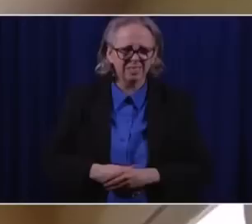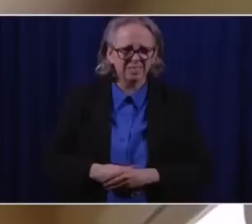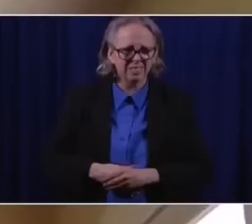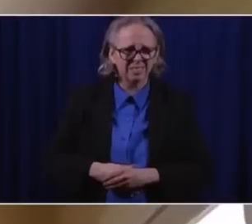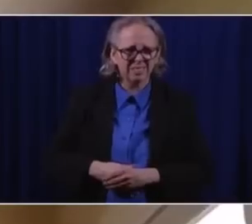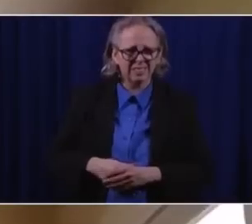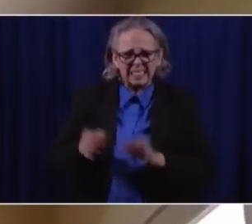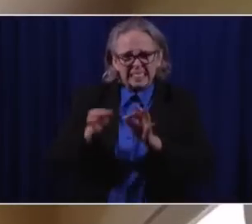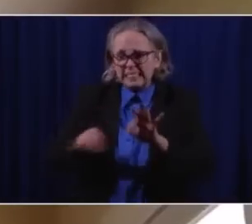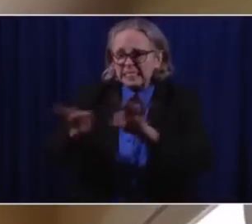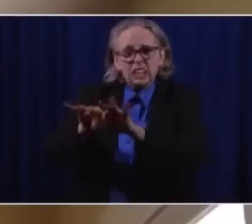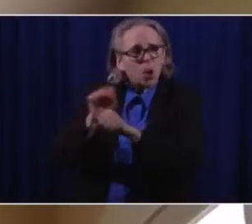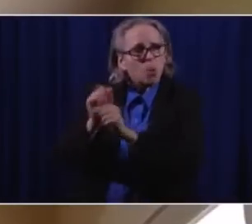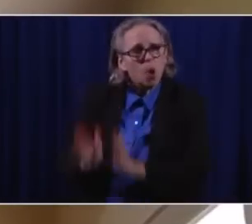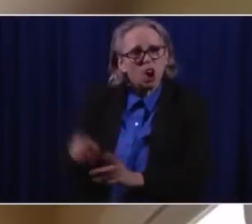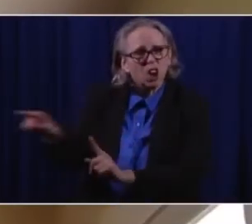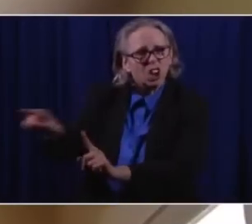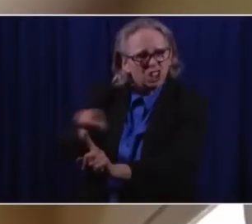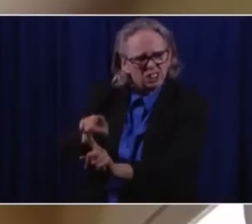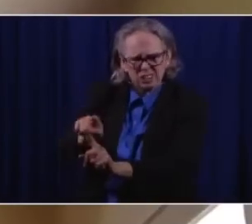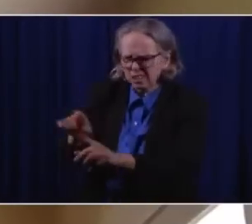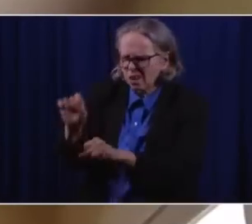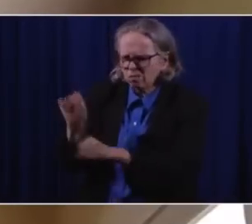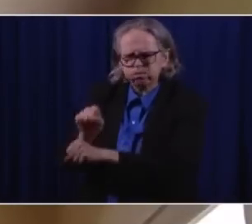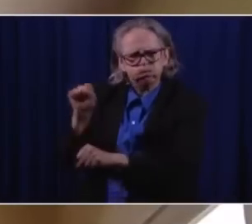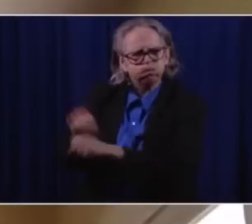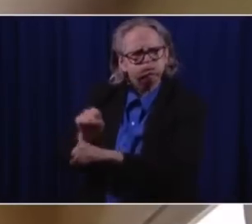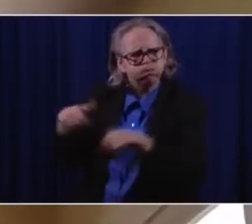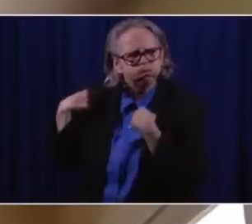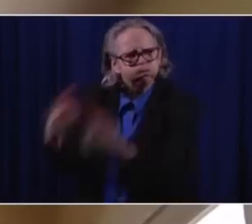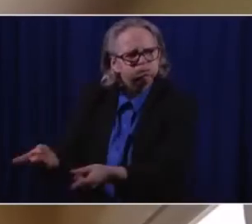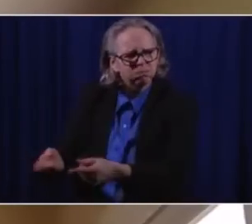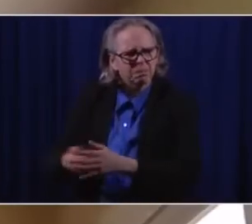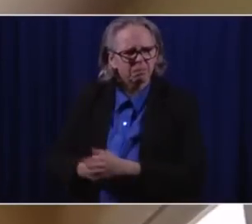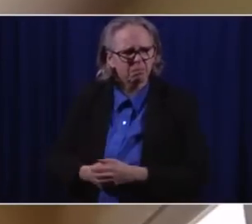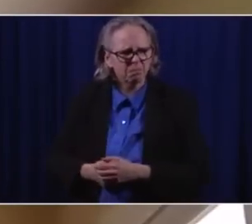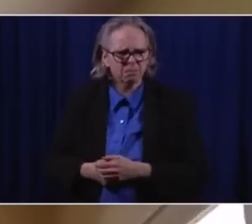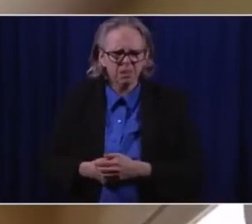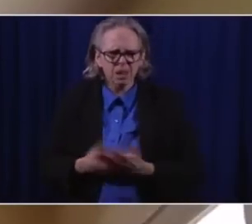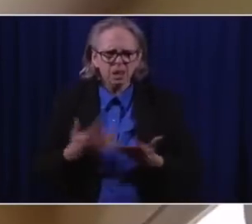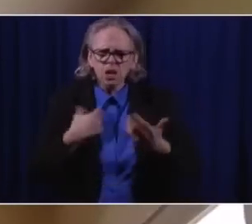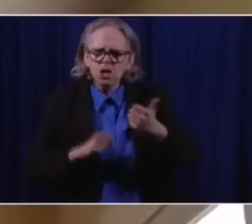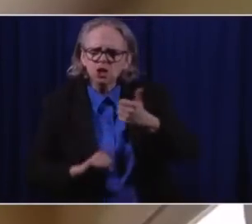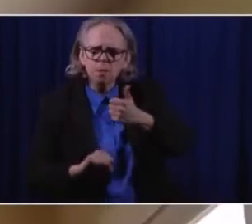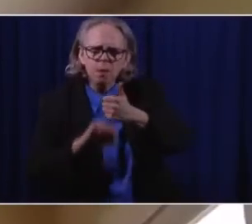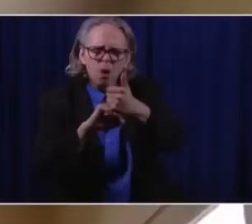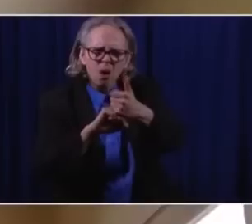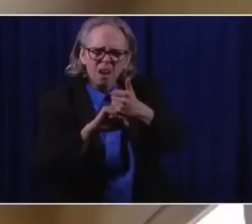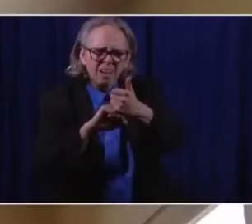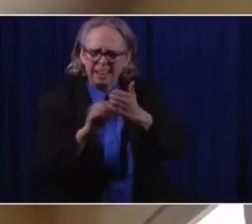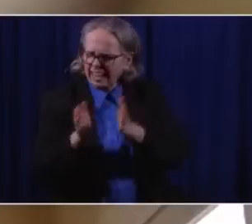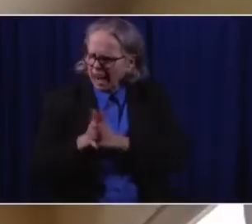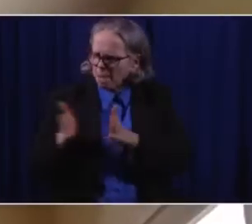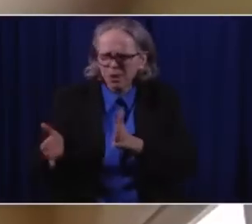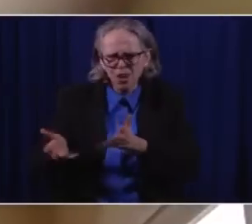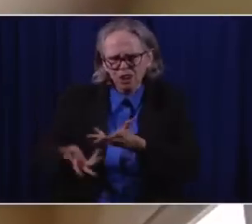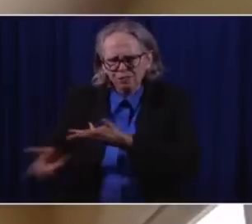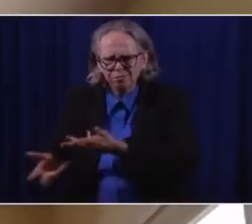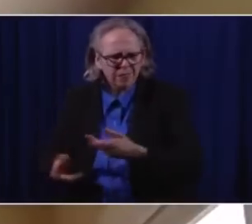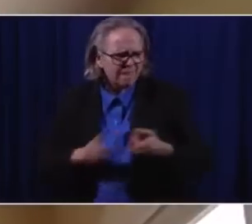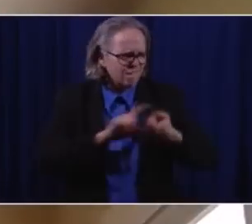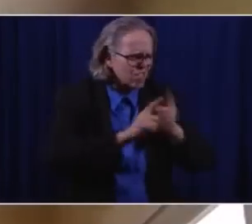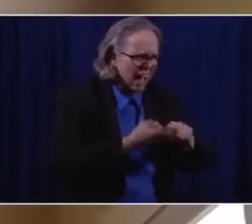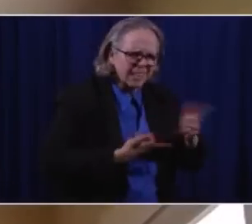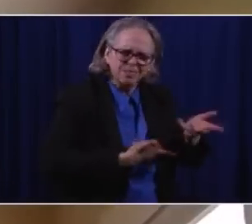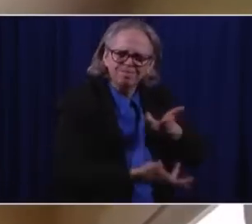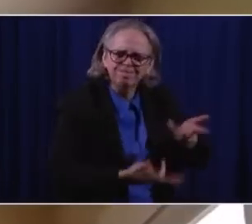And we've been able to reach out to our neighbors and friends and help one another. So as we look forward to Thanksgiving,